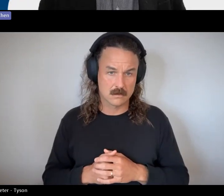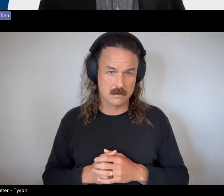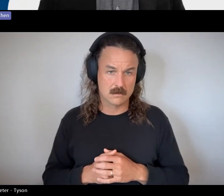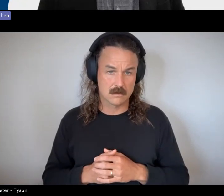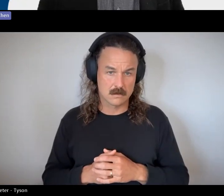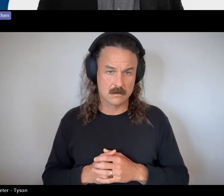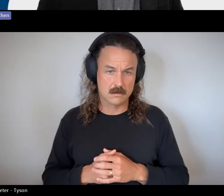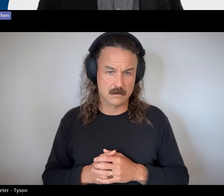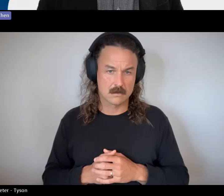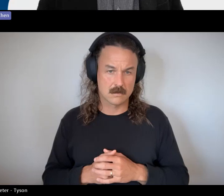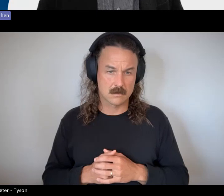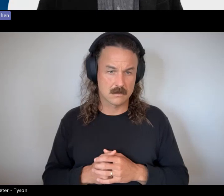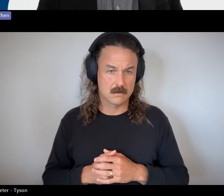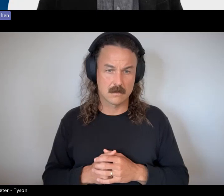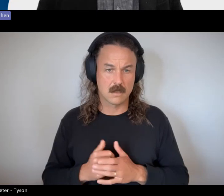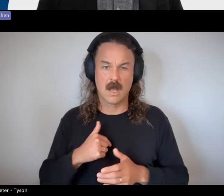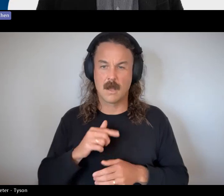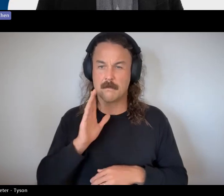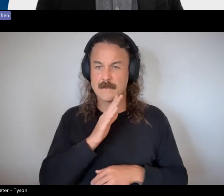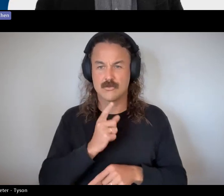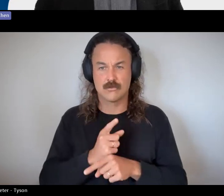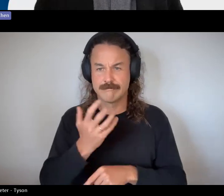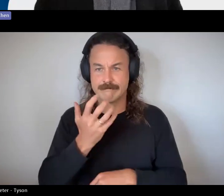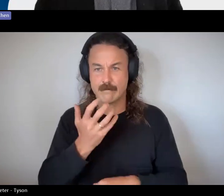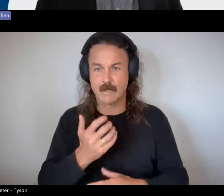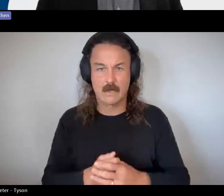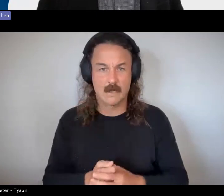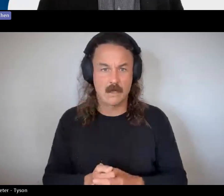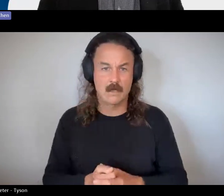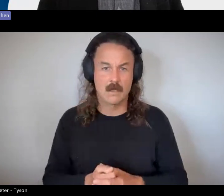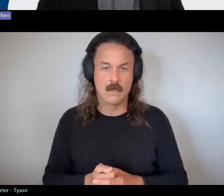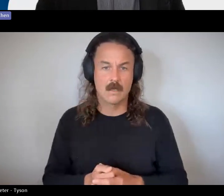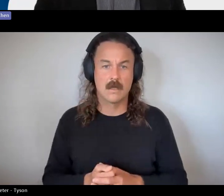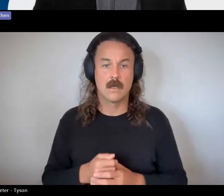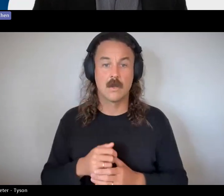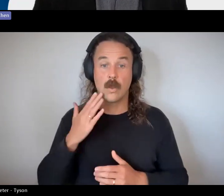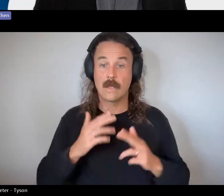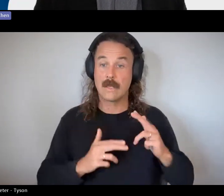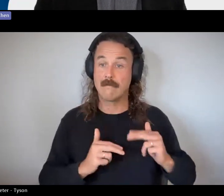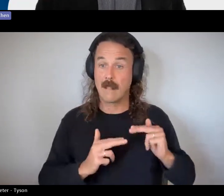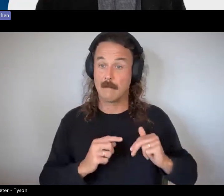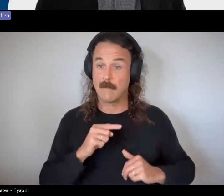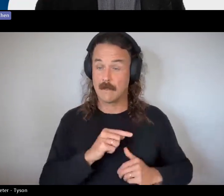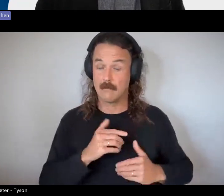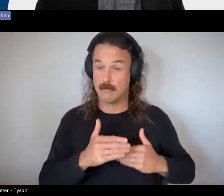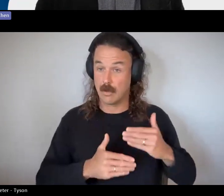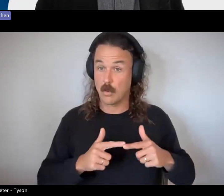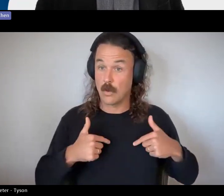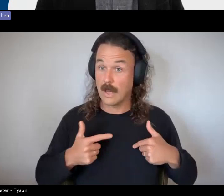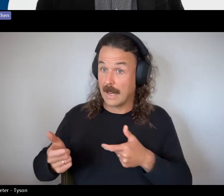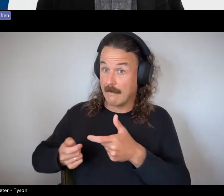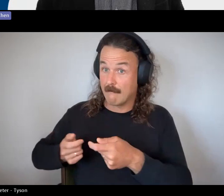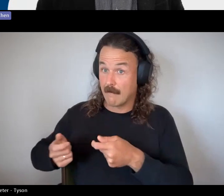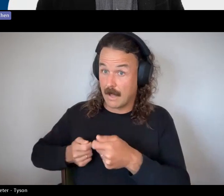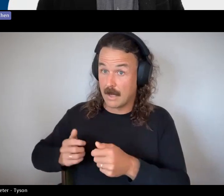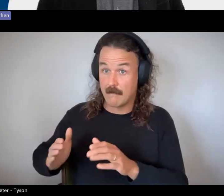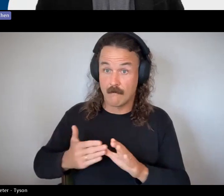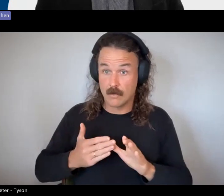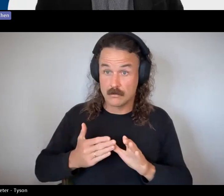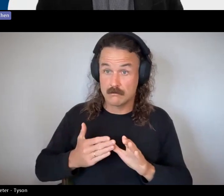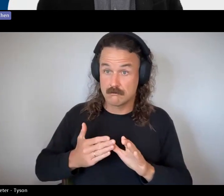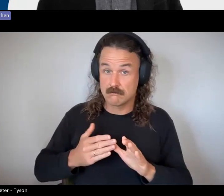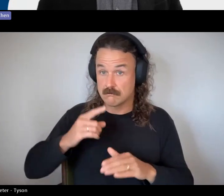process, we invited and involved First Nation people into the process. As